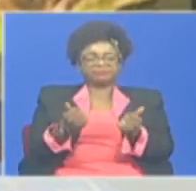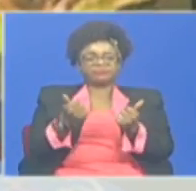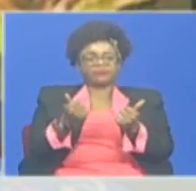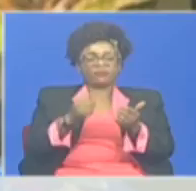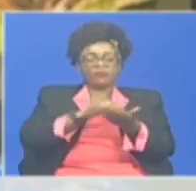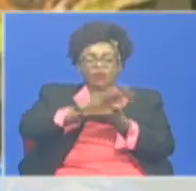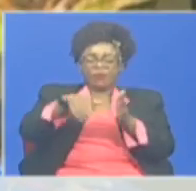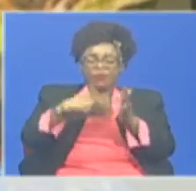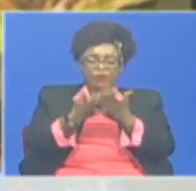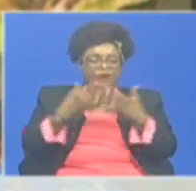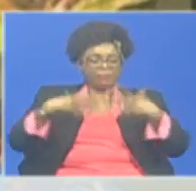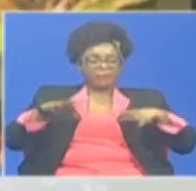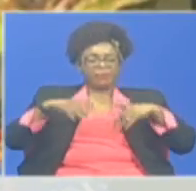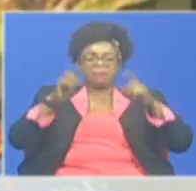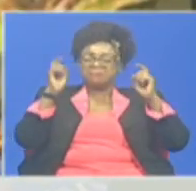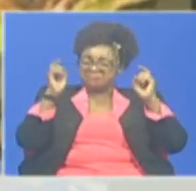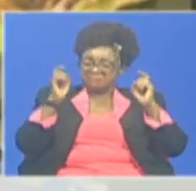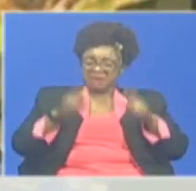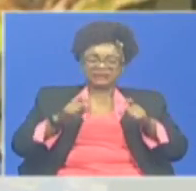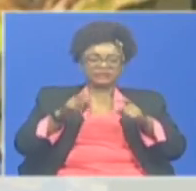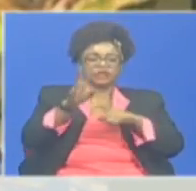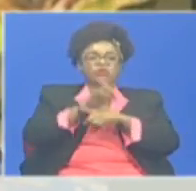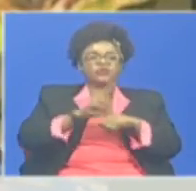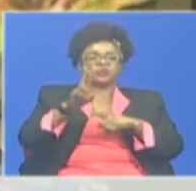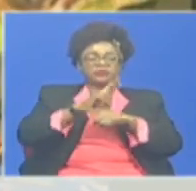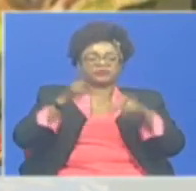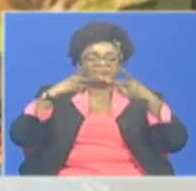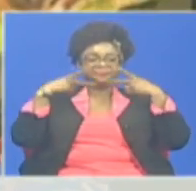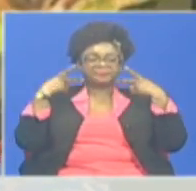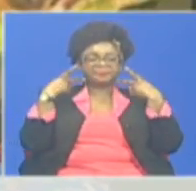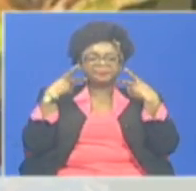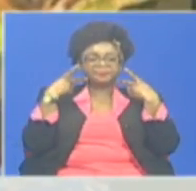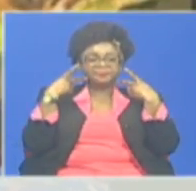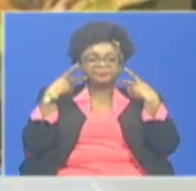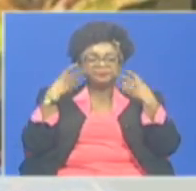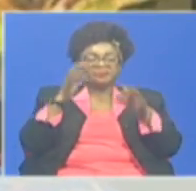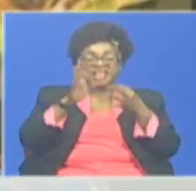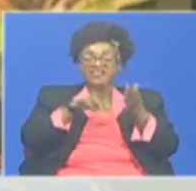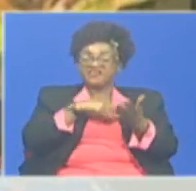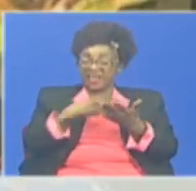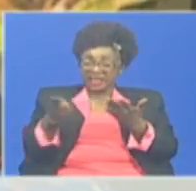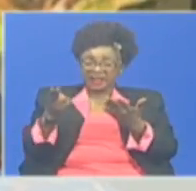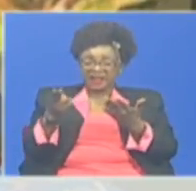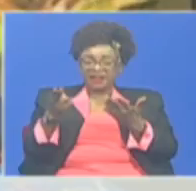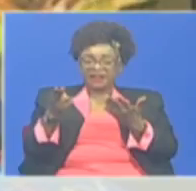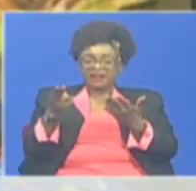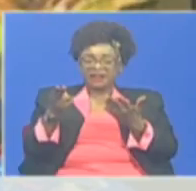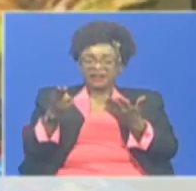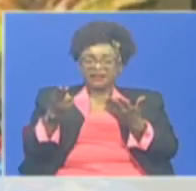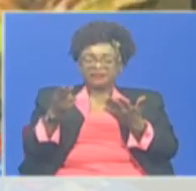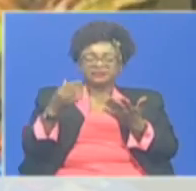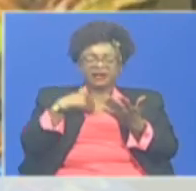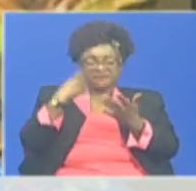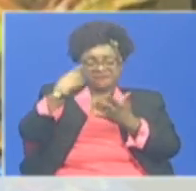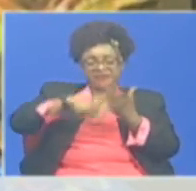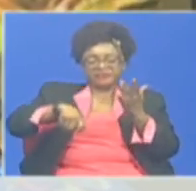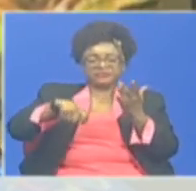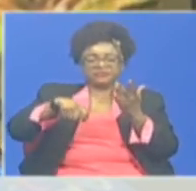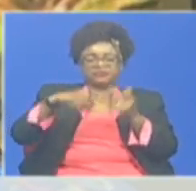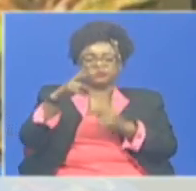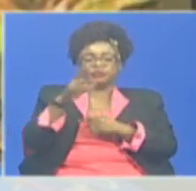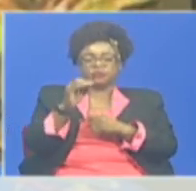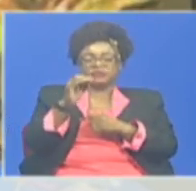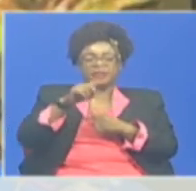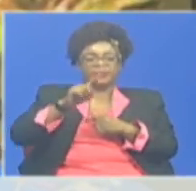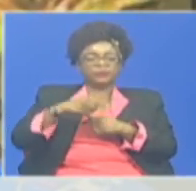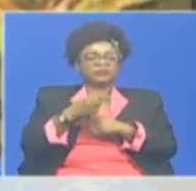put on the face masks. These are tracts. Failure to that, these are tracts, a stiff fine of